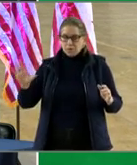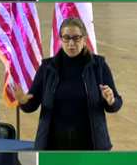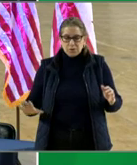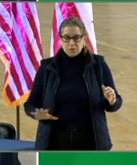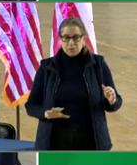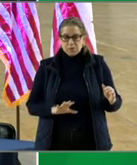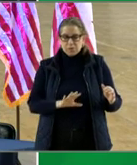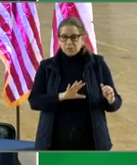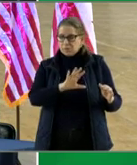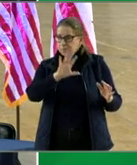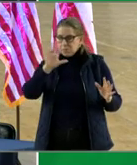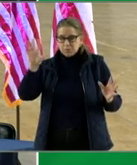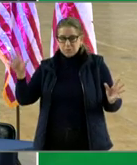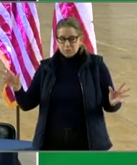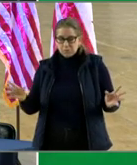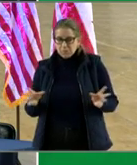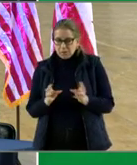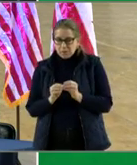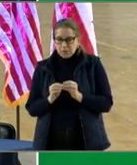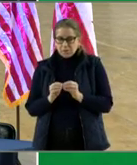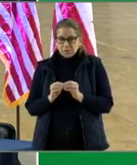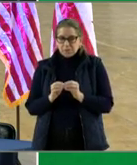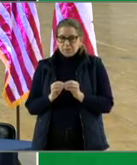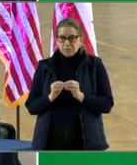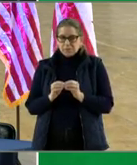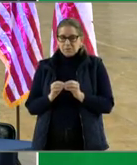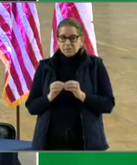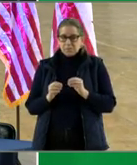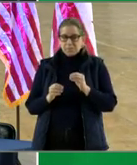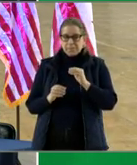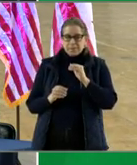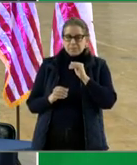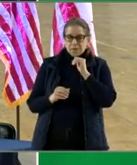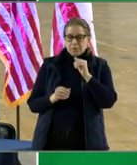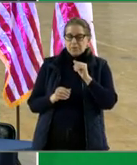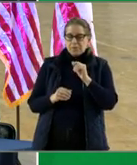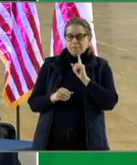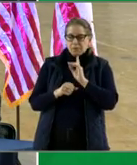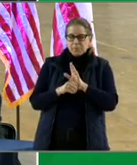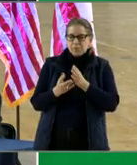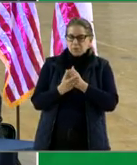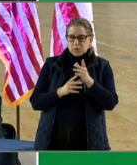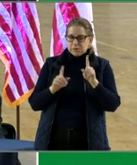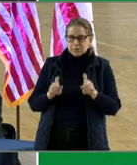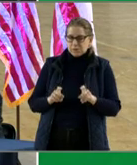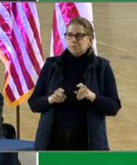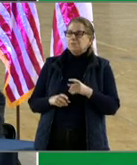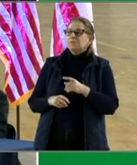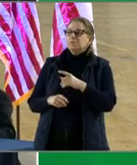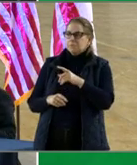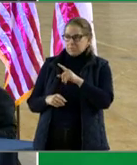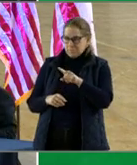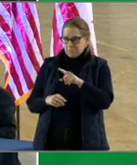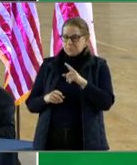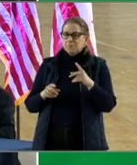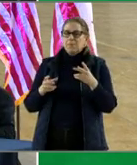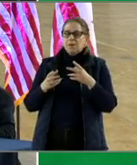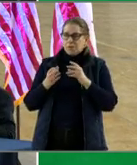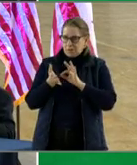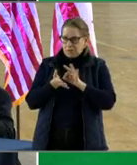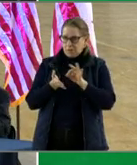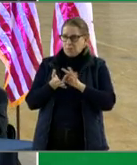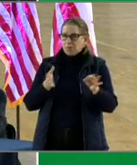just the confirmed cases that is through correct. testing? That is correct. The other question that I have is just following up